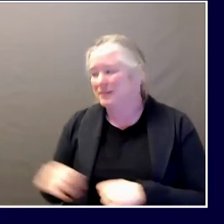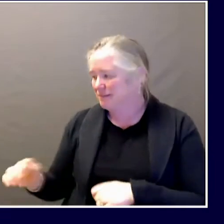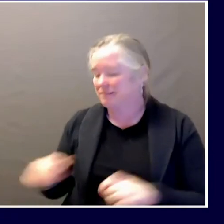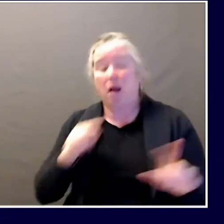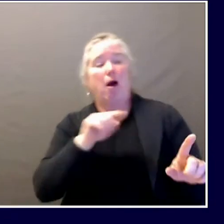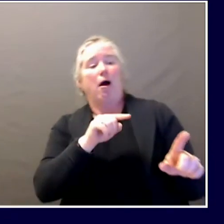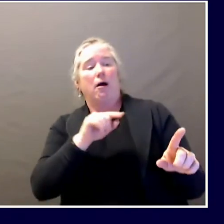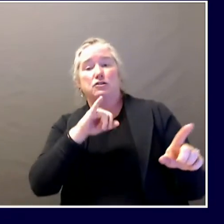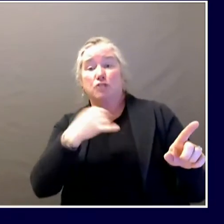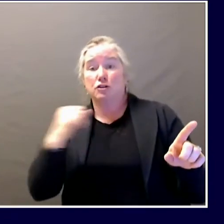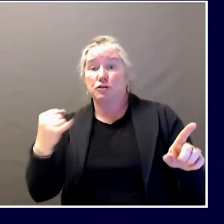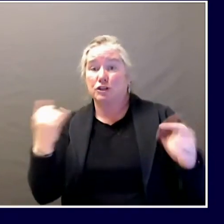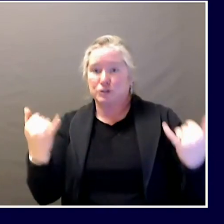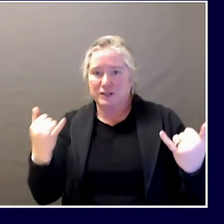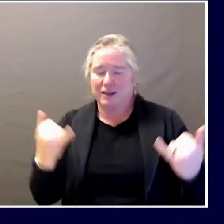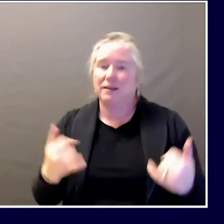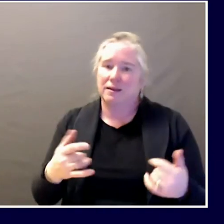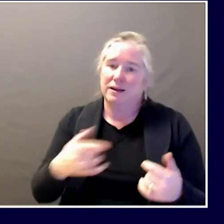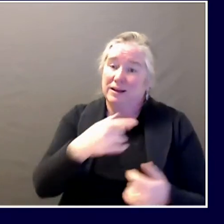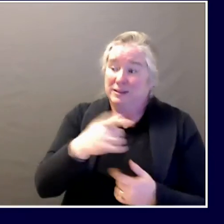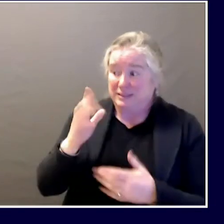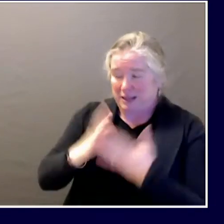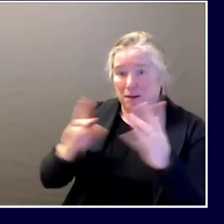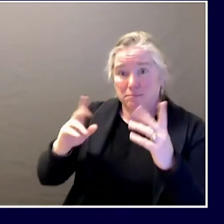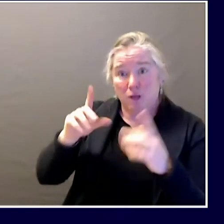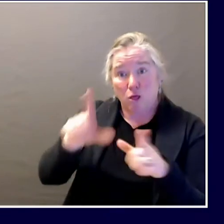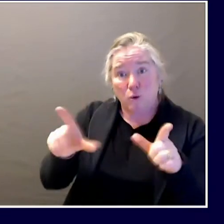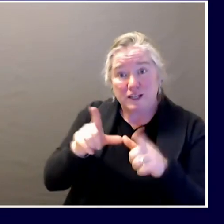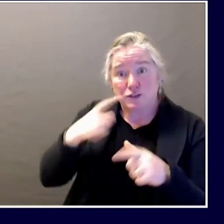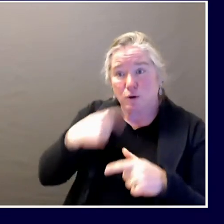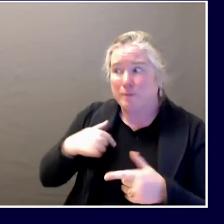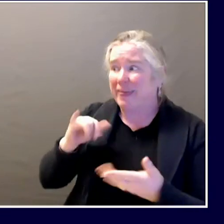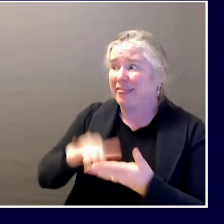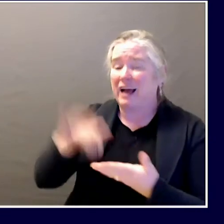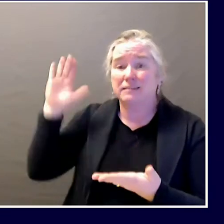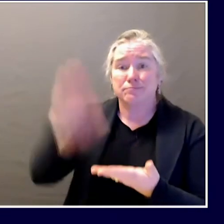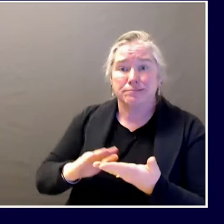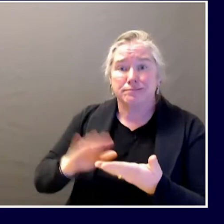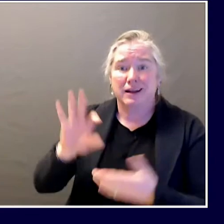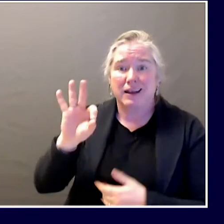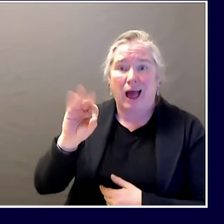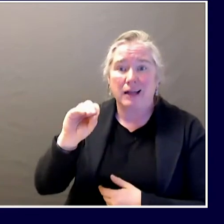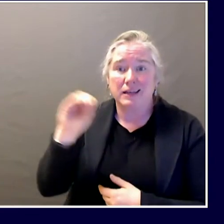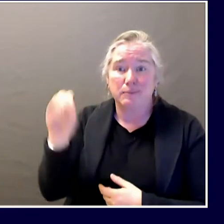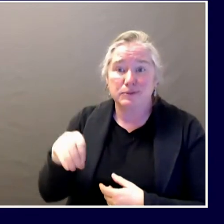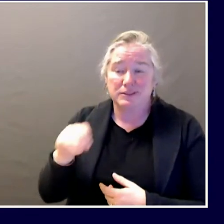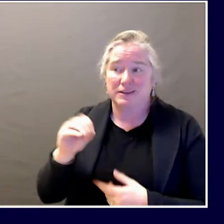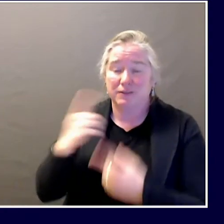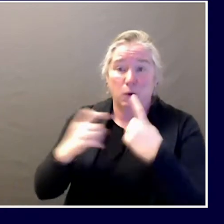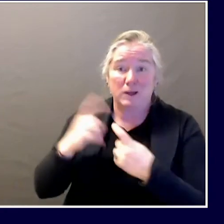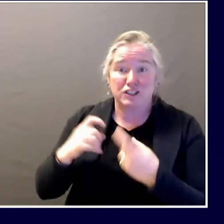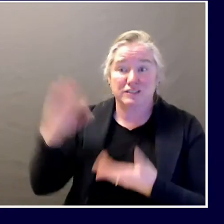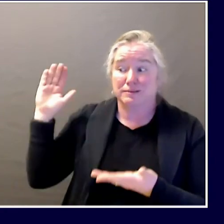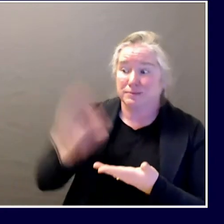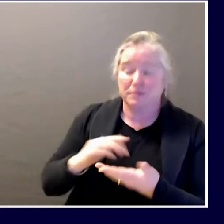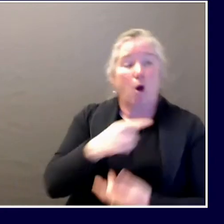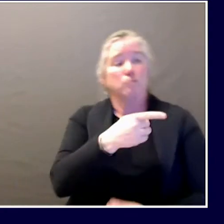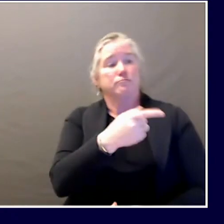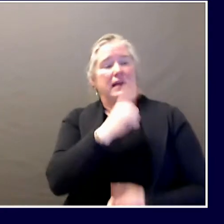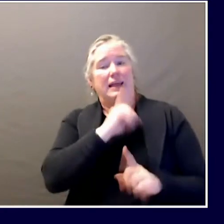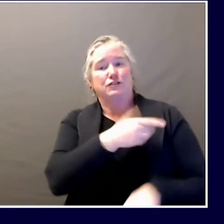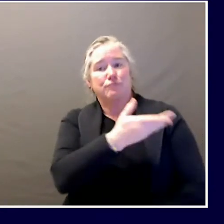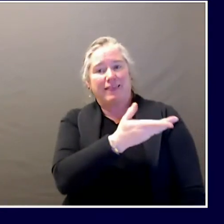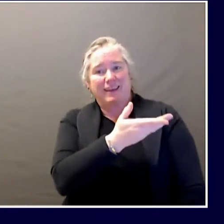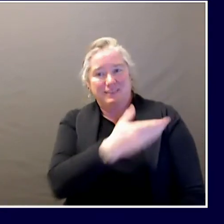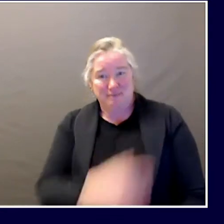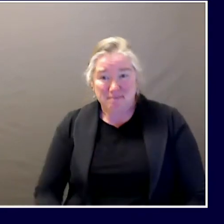am I getting today? But you raise a more difficult question, or challenging question about choice here. Of course, there's always choice.